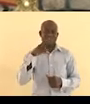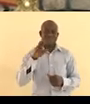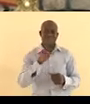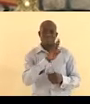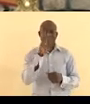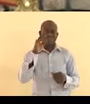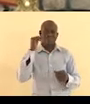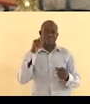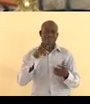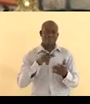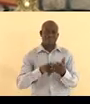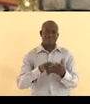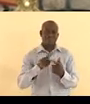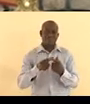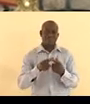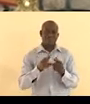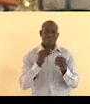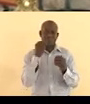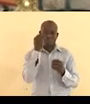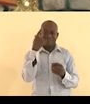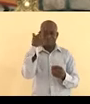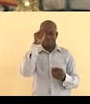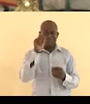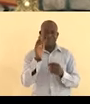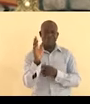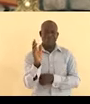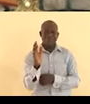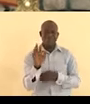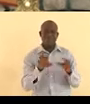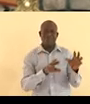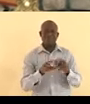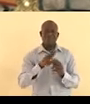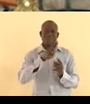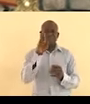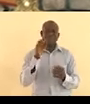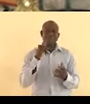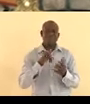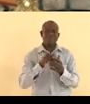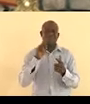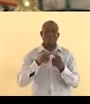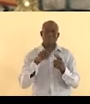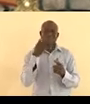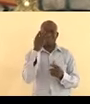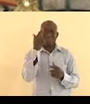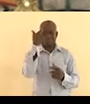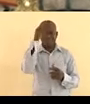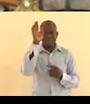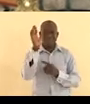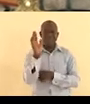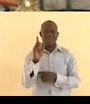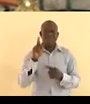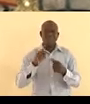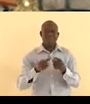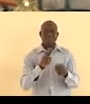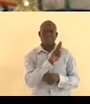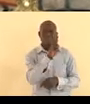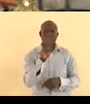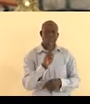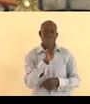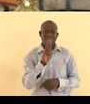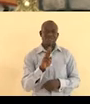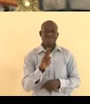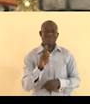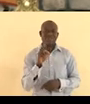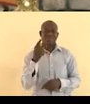for God? I mean, you know how to forward all kinds of useless things, but do you use it to speak for God? To